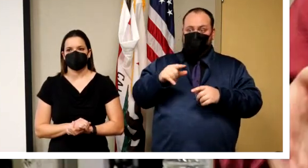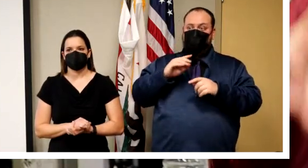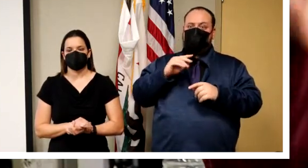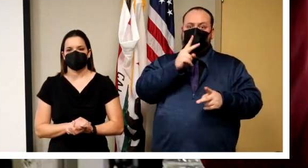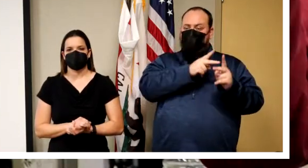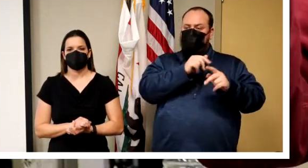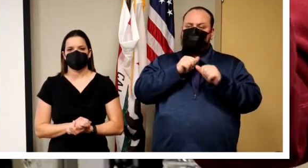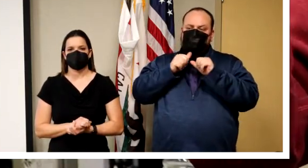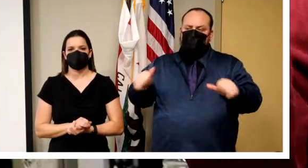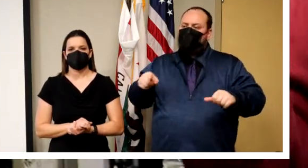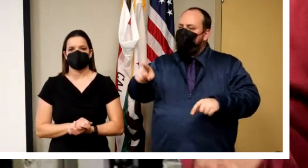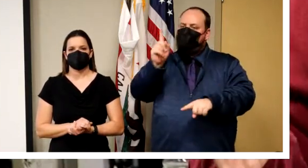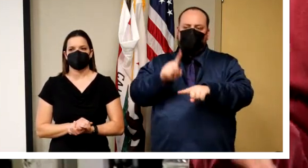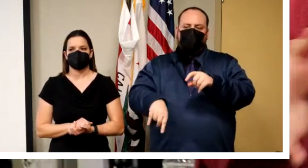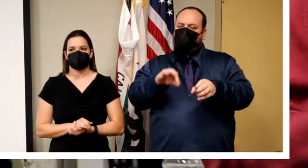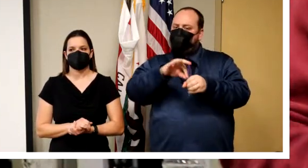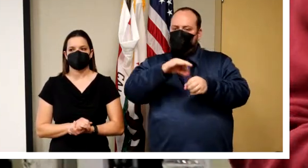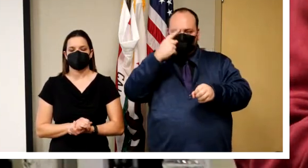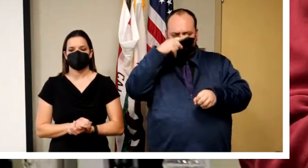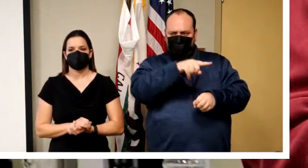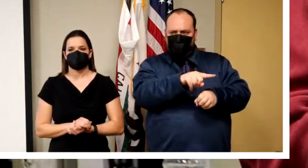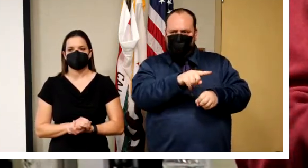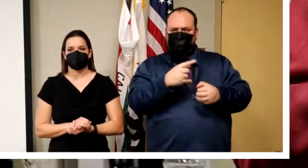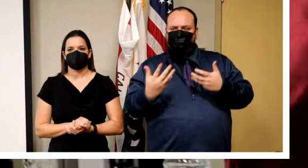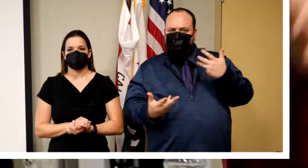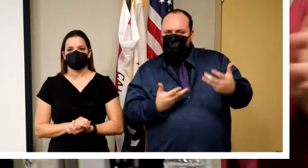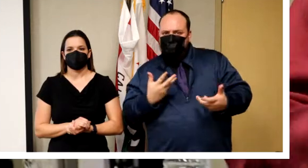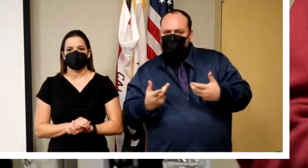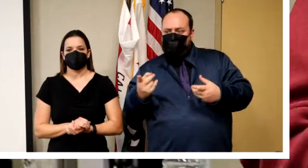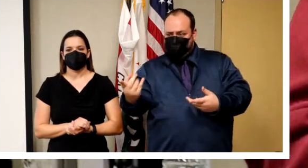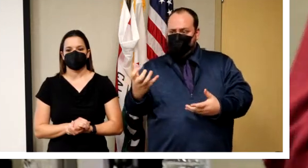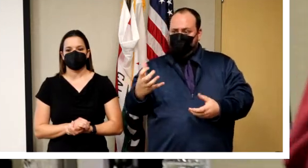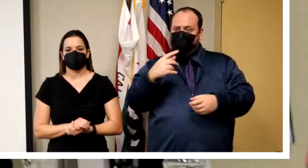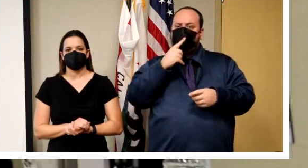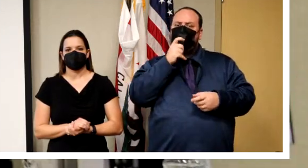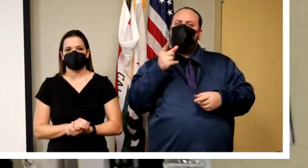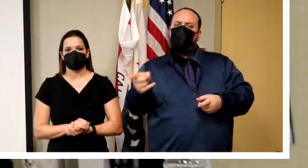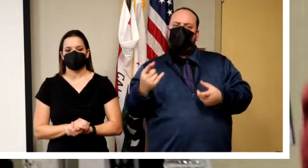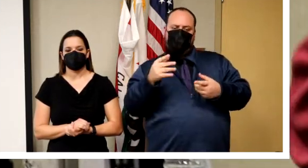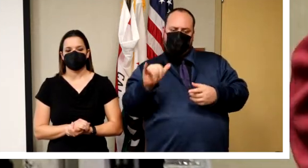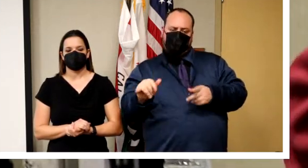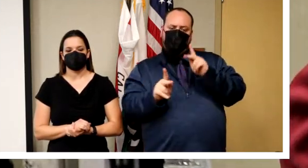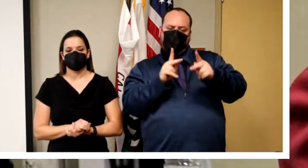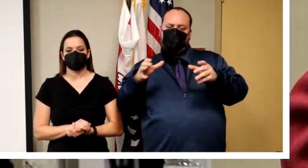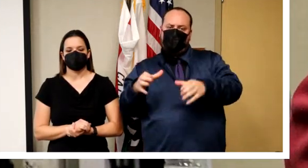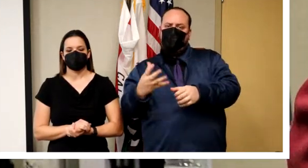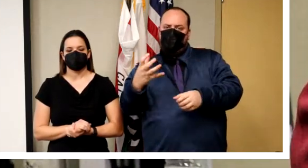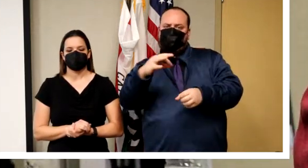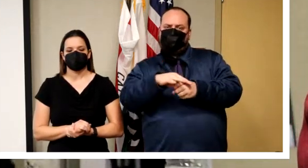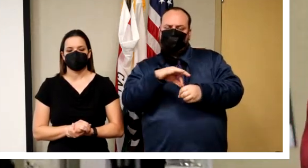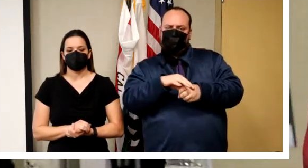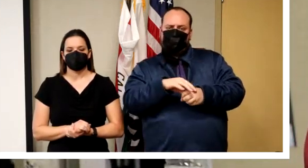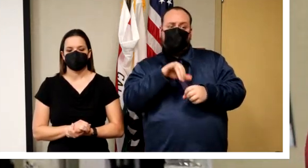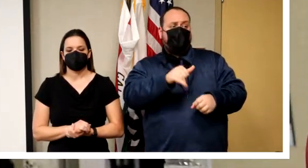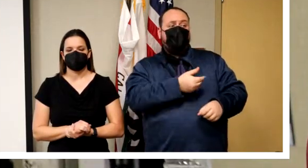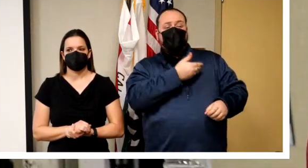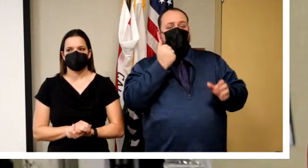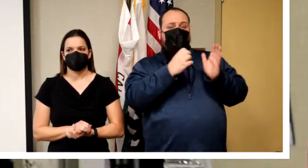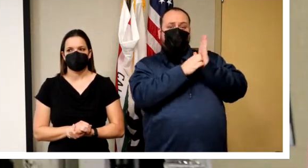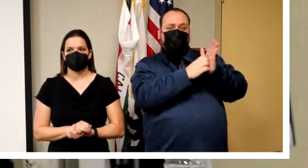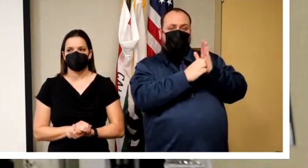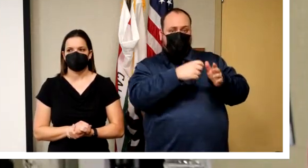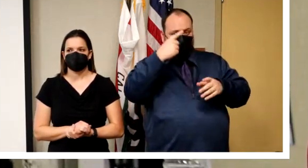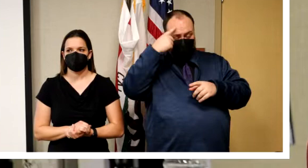to elect somebody that they wanted to do, and so wanted to elect? And so some of the best examples of